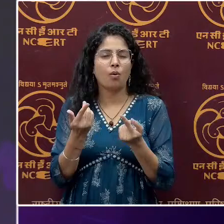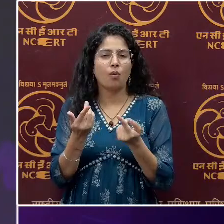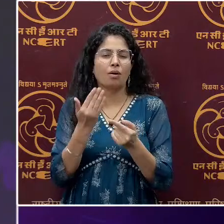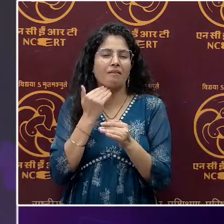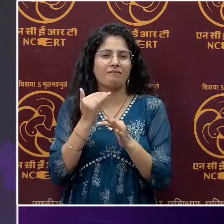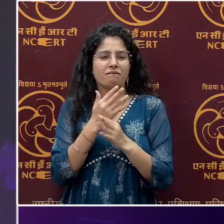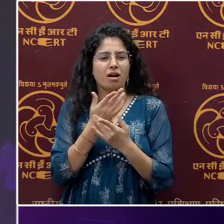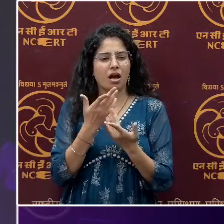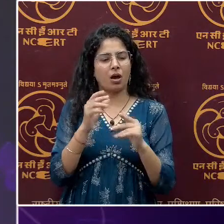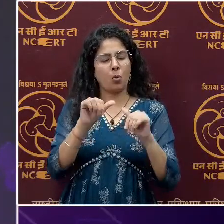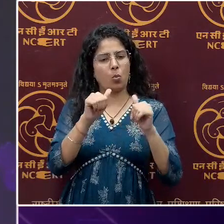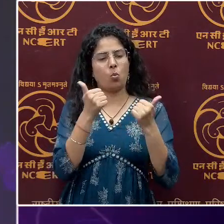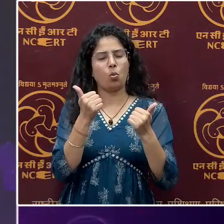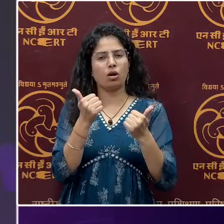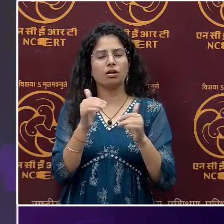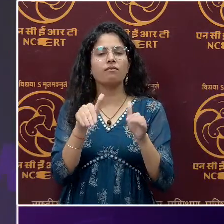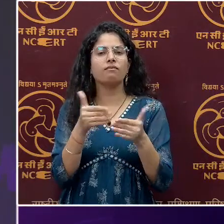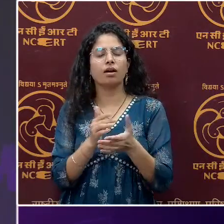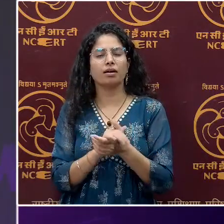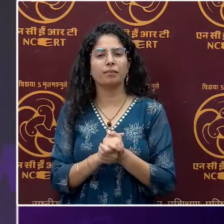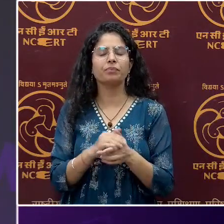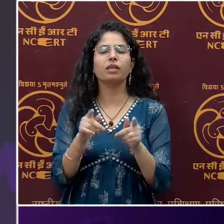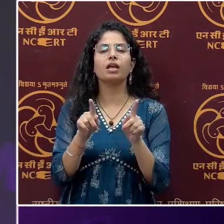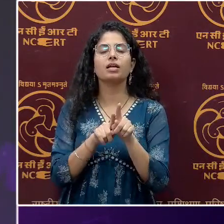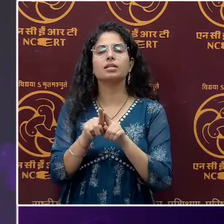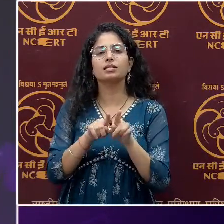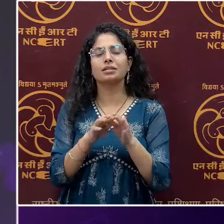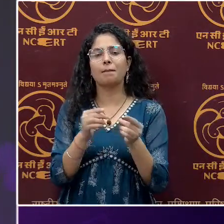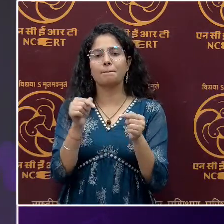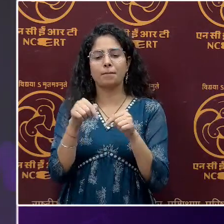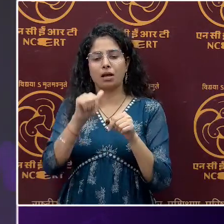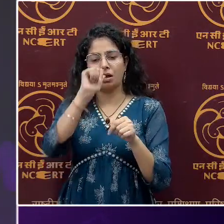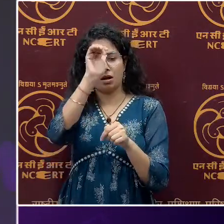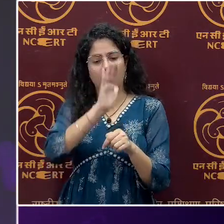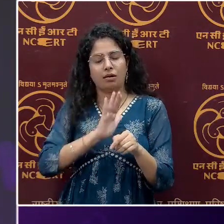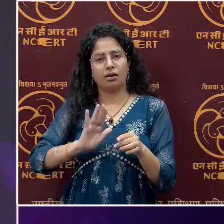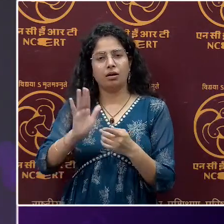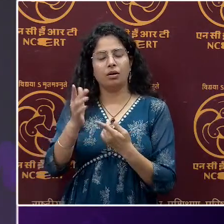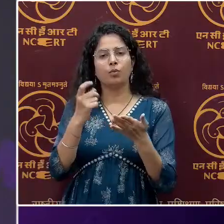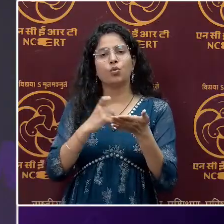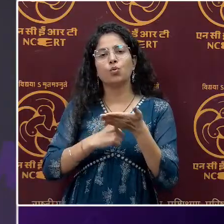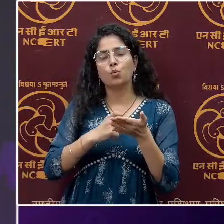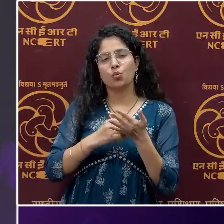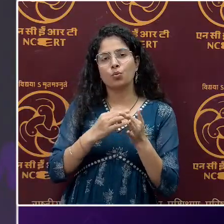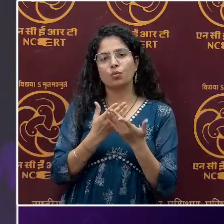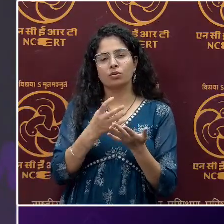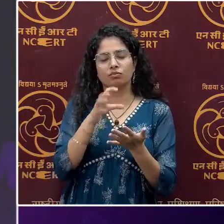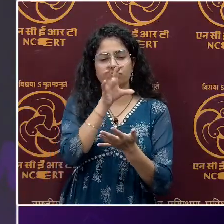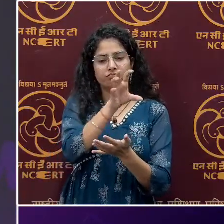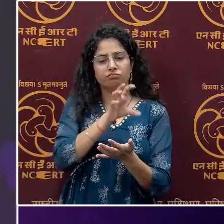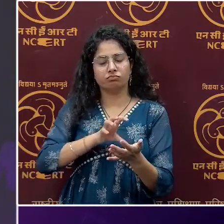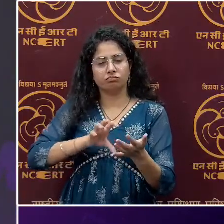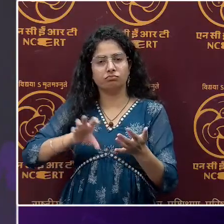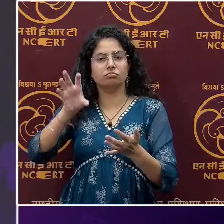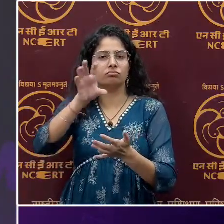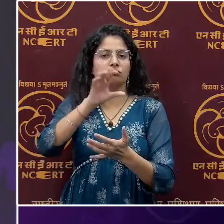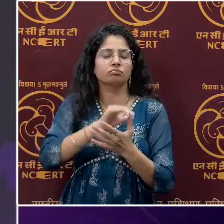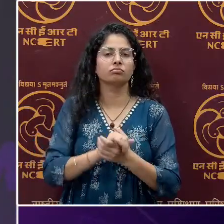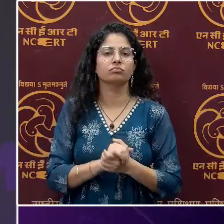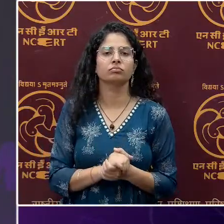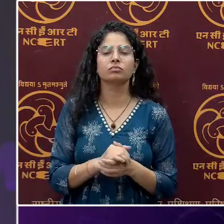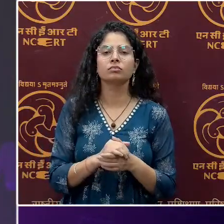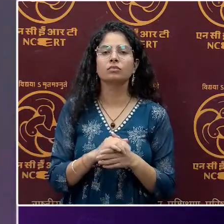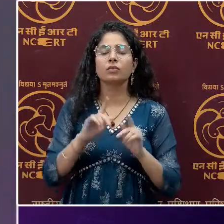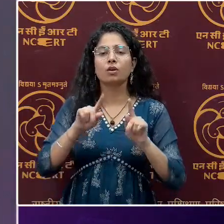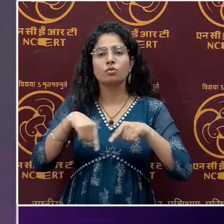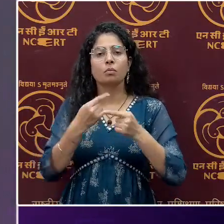succeeded, it's like in our country we have provinces. So one small province, one large province, and there are kings